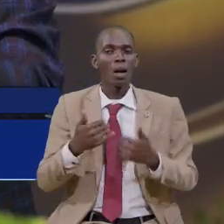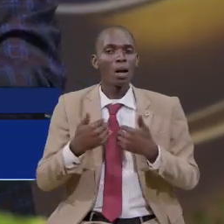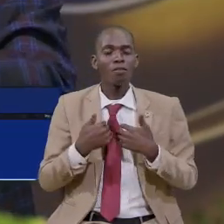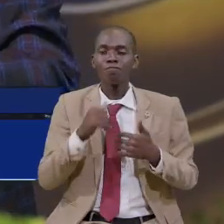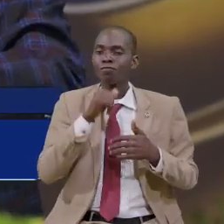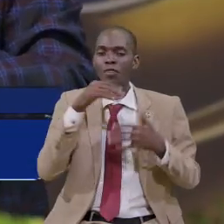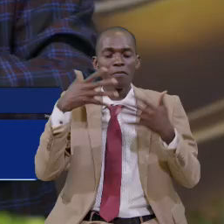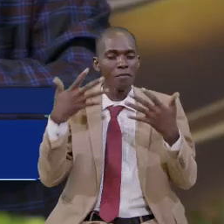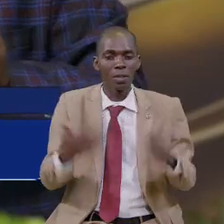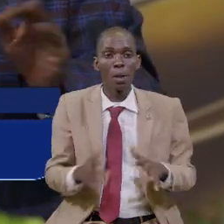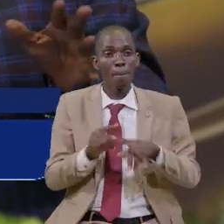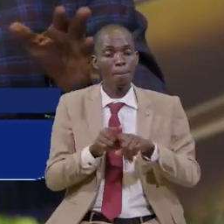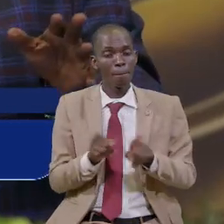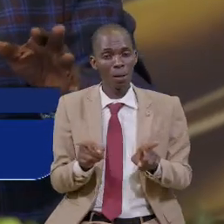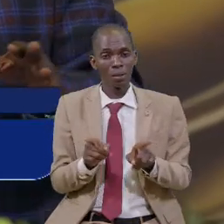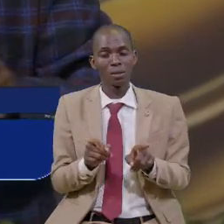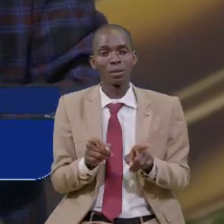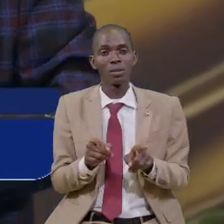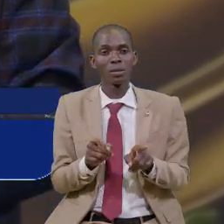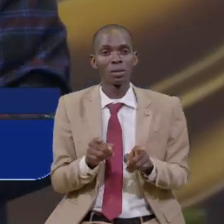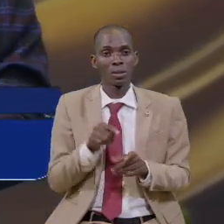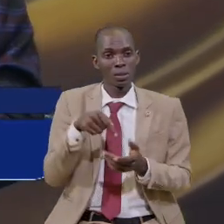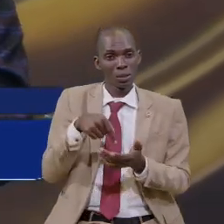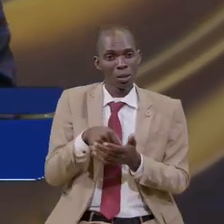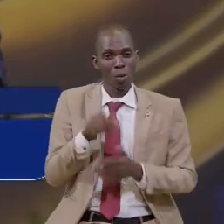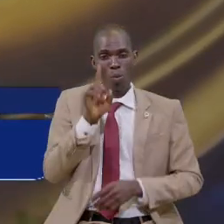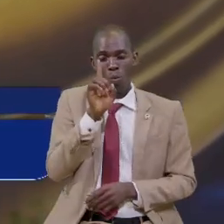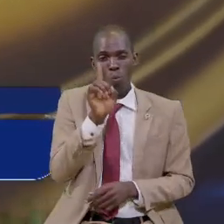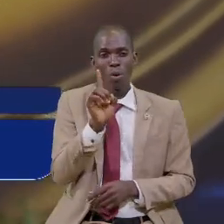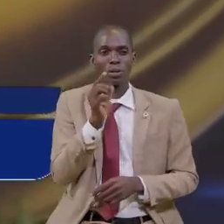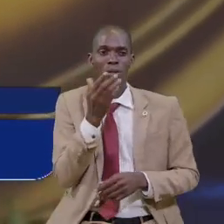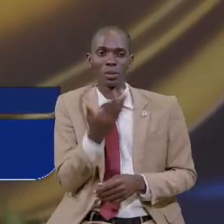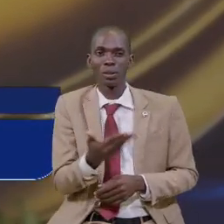but this one thing I do.